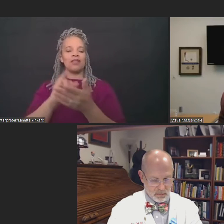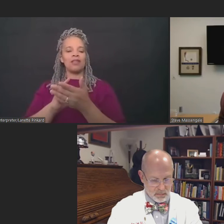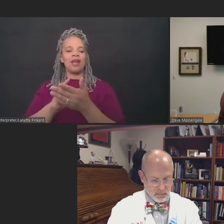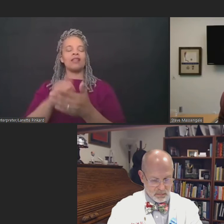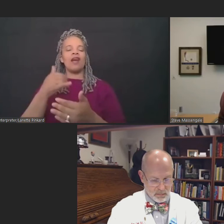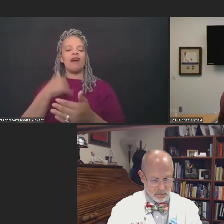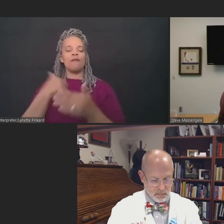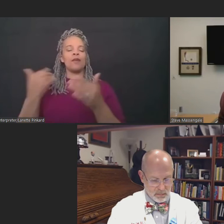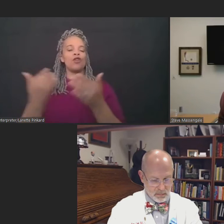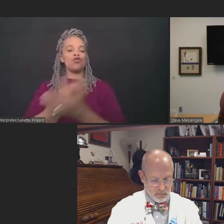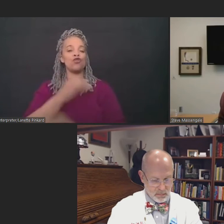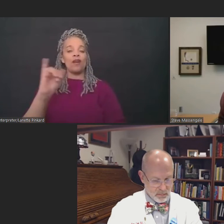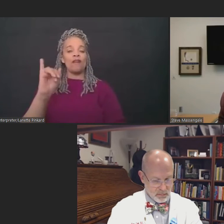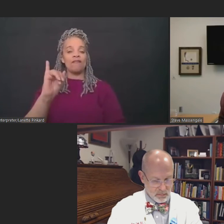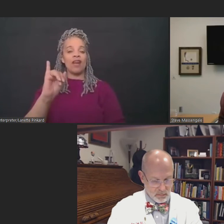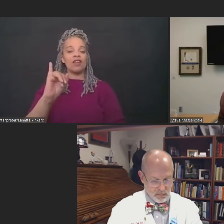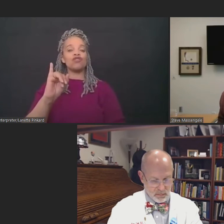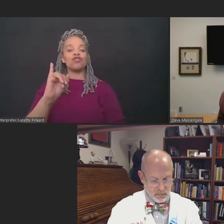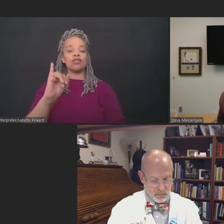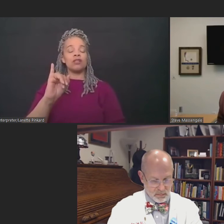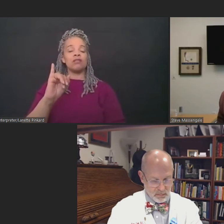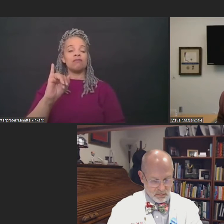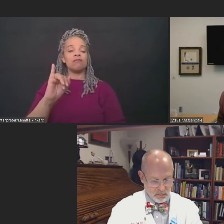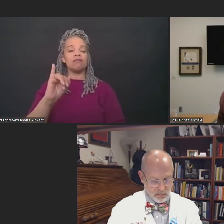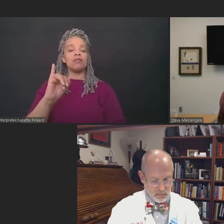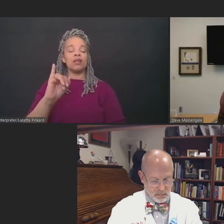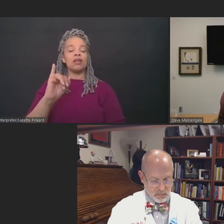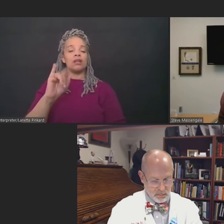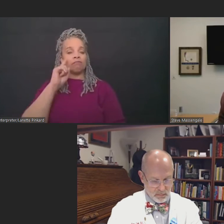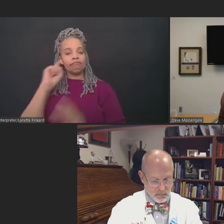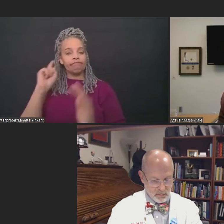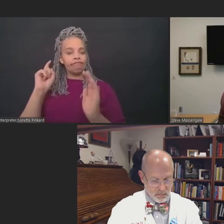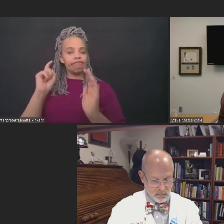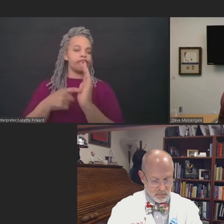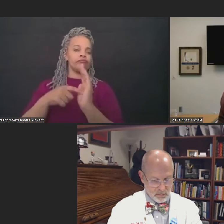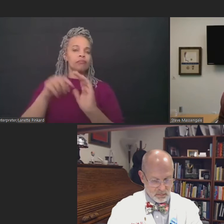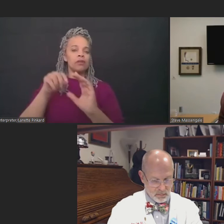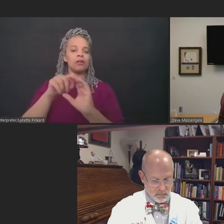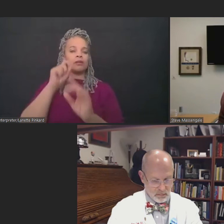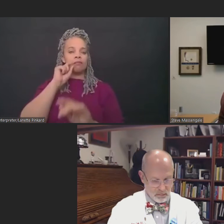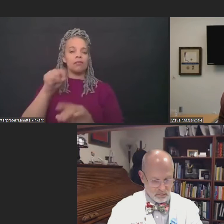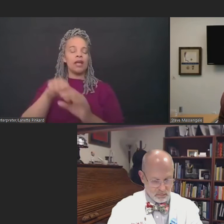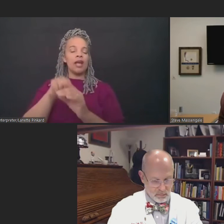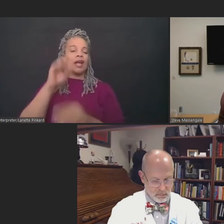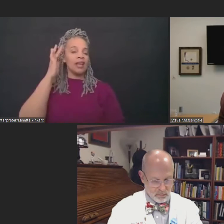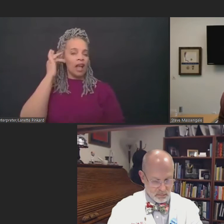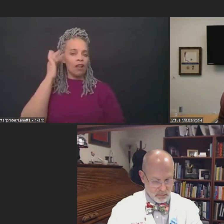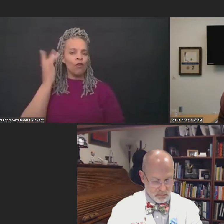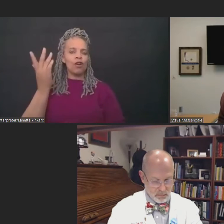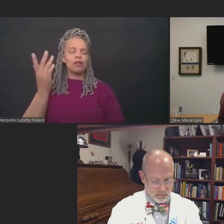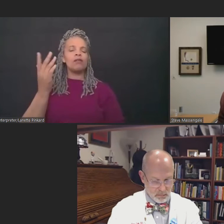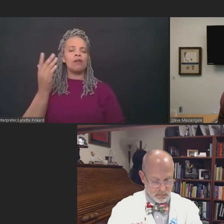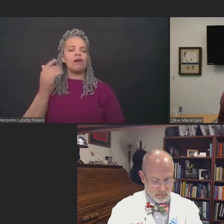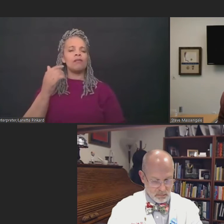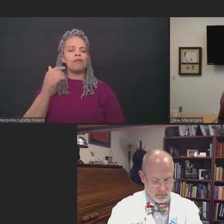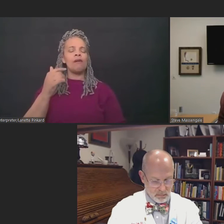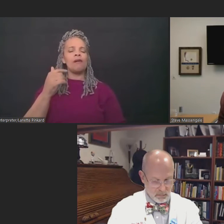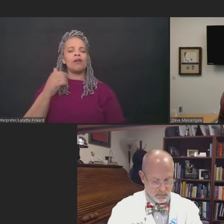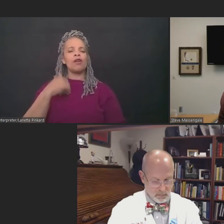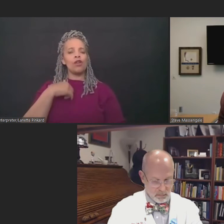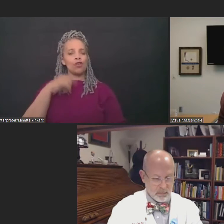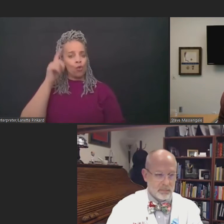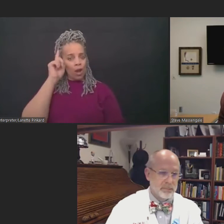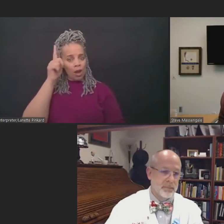new infectious strains cited in California. So will Lubbock citizens need a booster